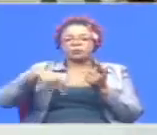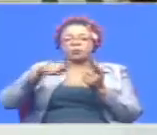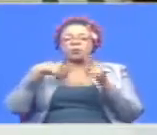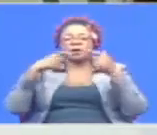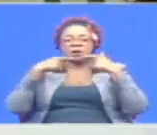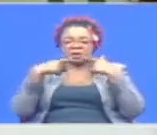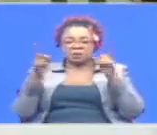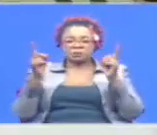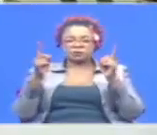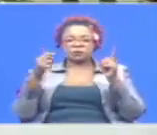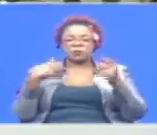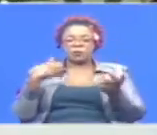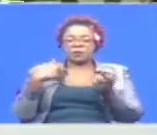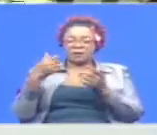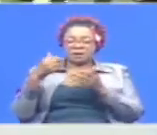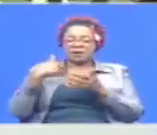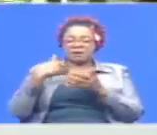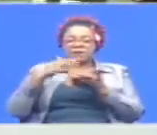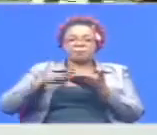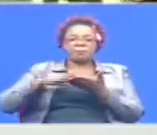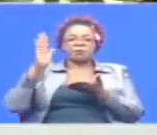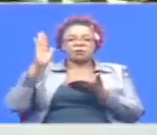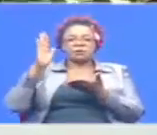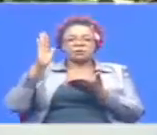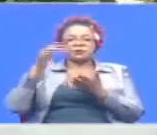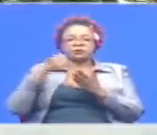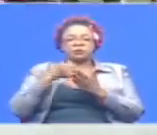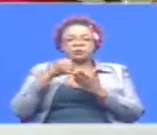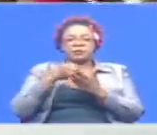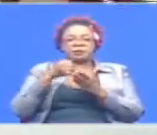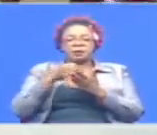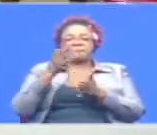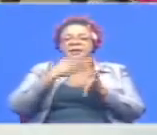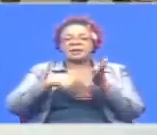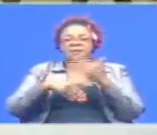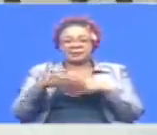I'm going to go to the next year.